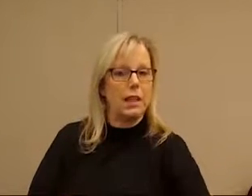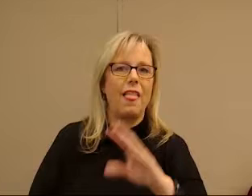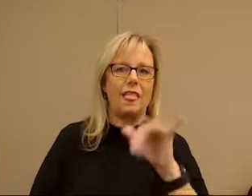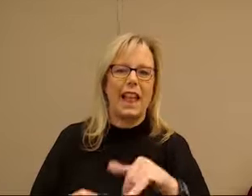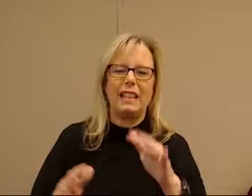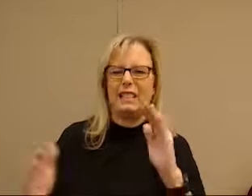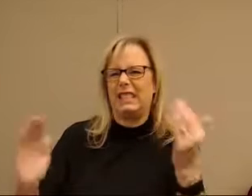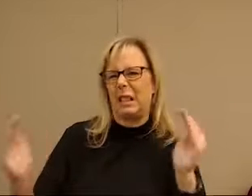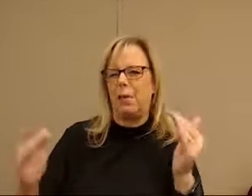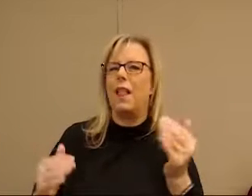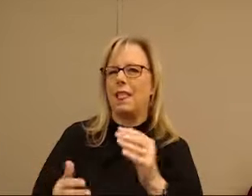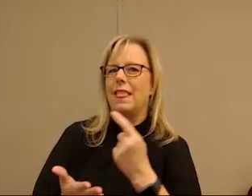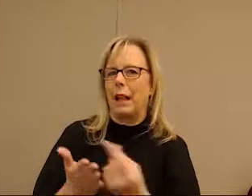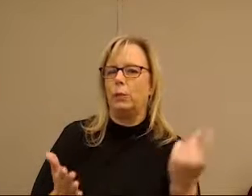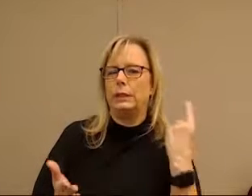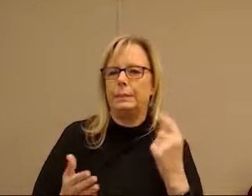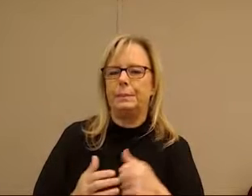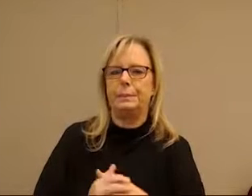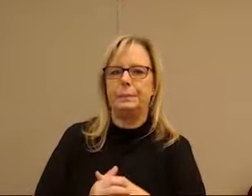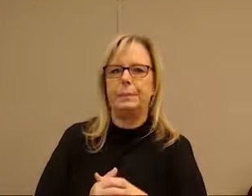is similar to what we had last week.